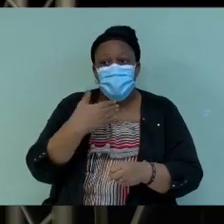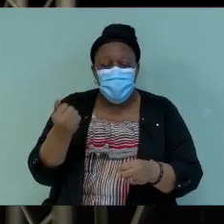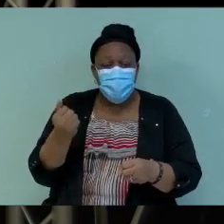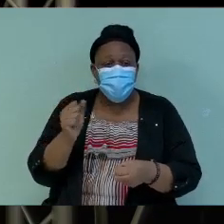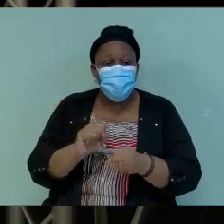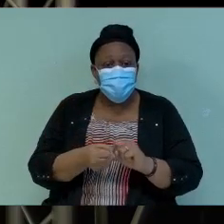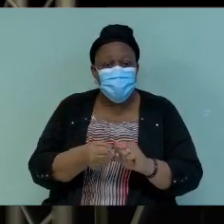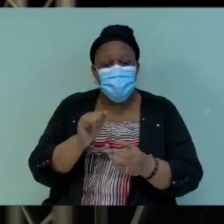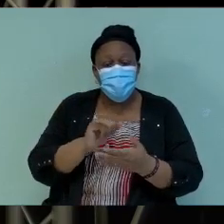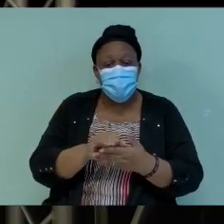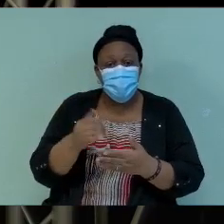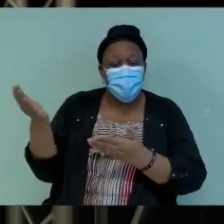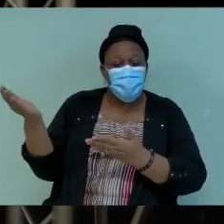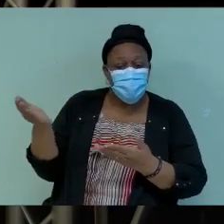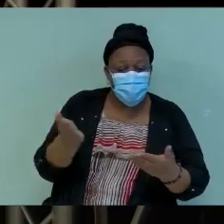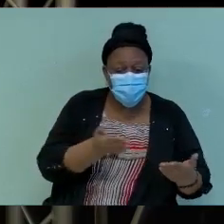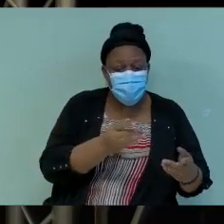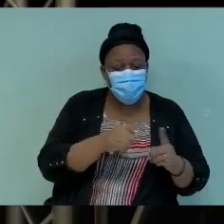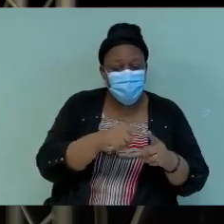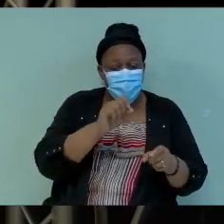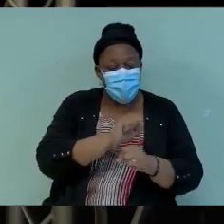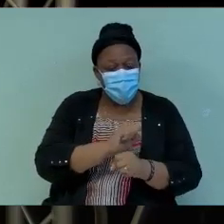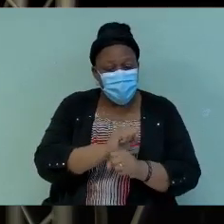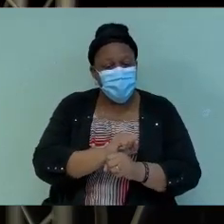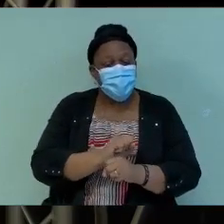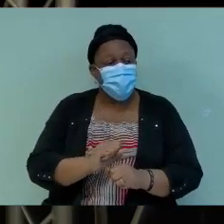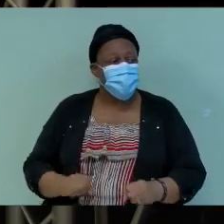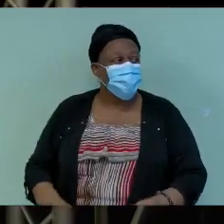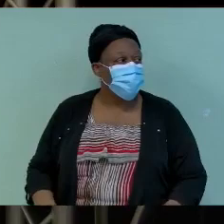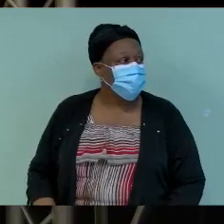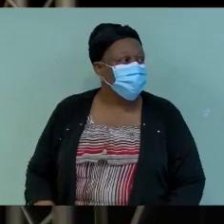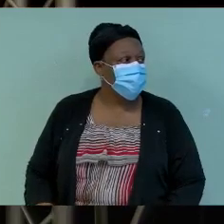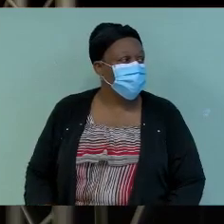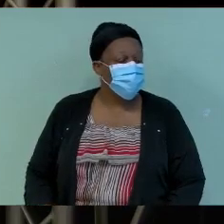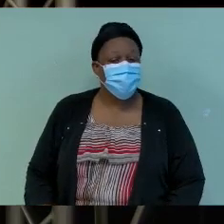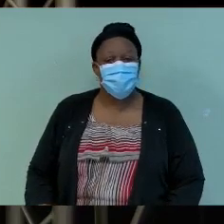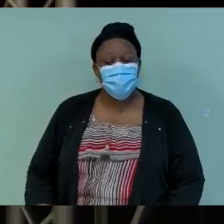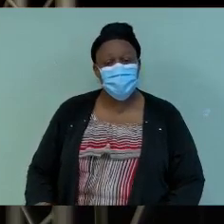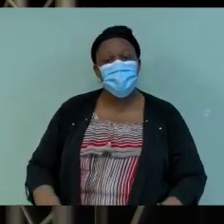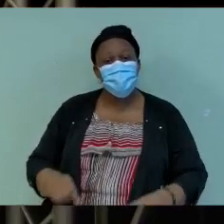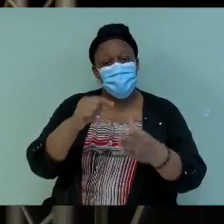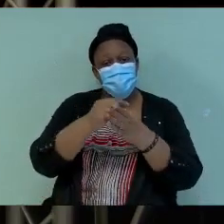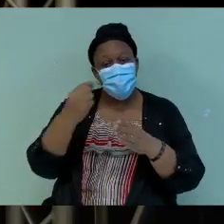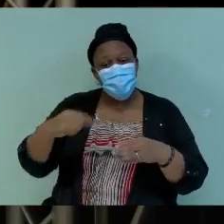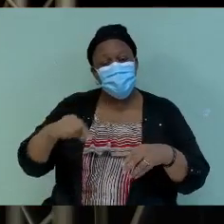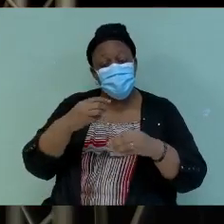back. So the Solid Waste Management Corporation has been